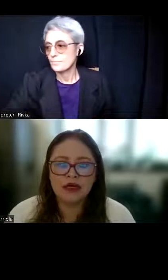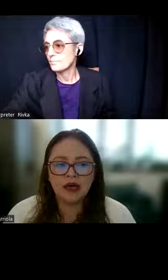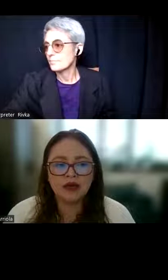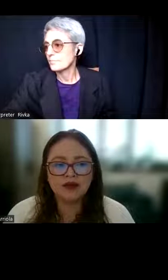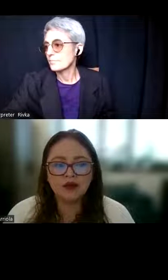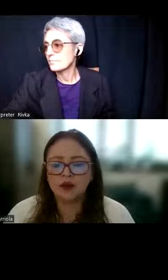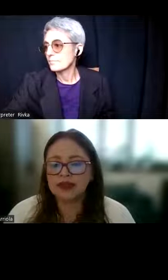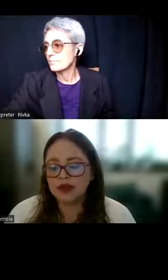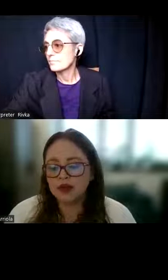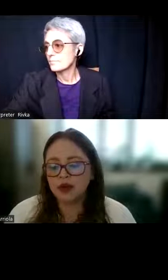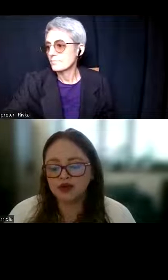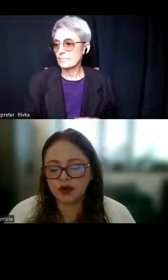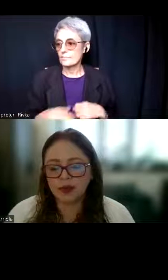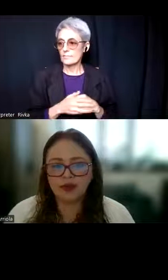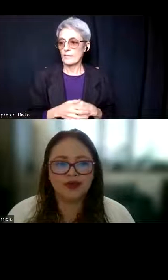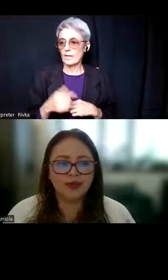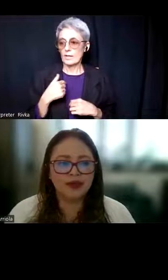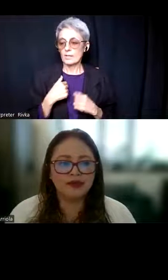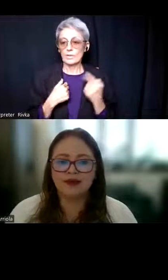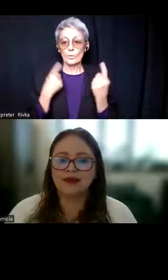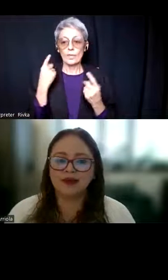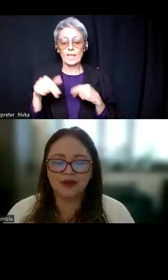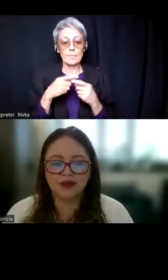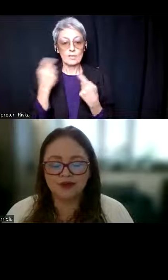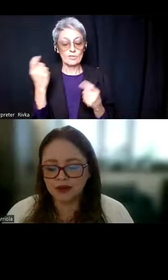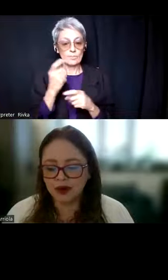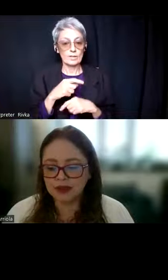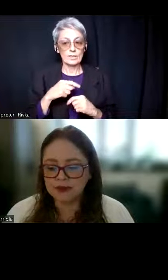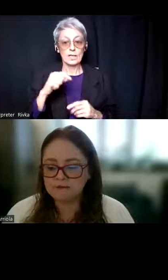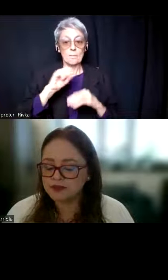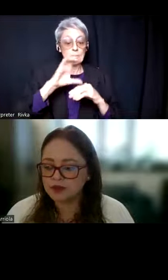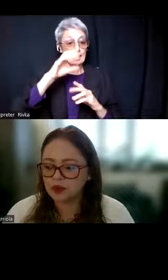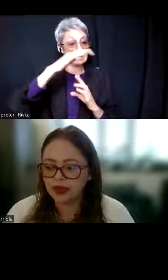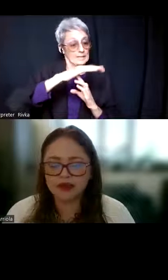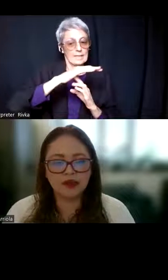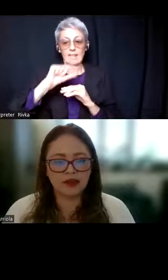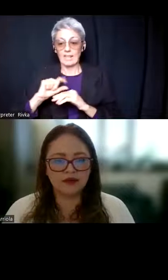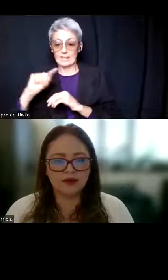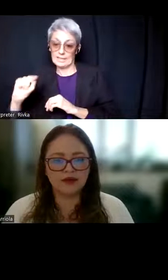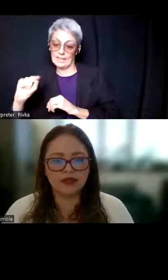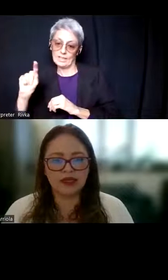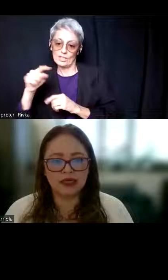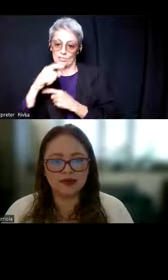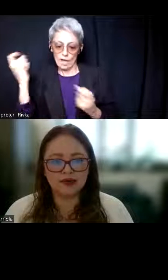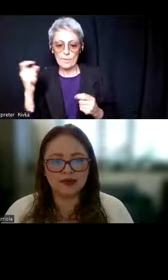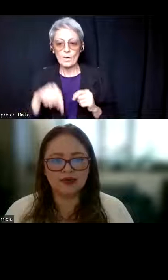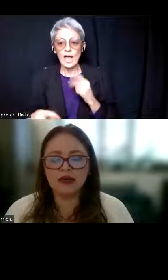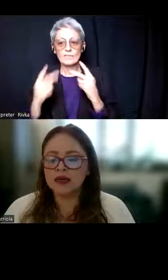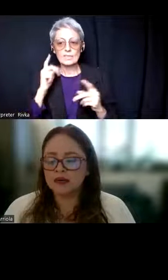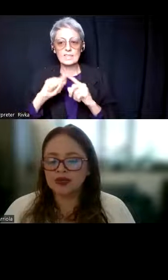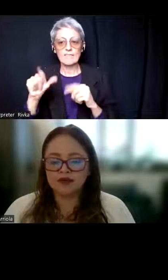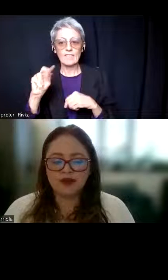well-being. And so when we think about trauma, right, the big T and little t of trauma, we have to look at it from different